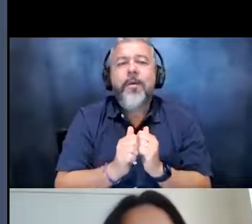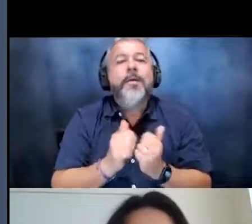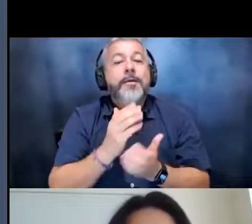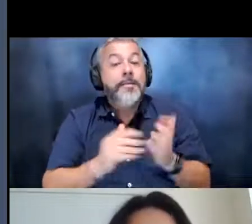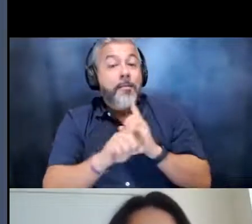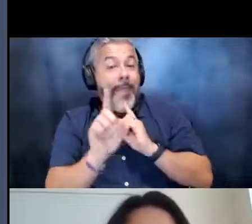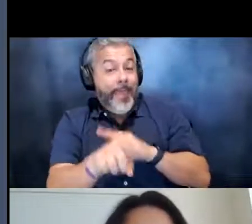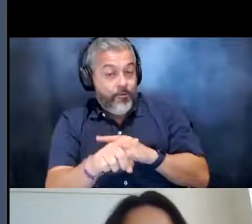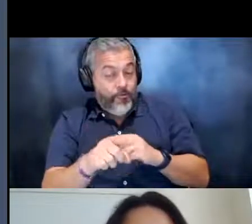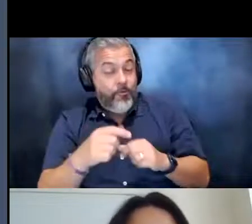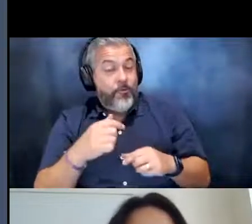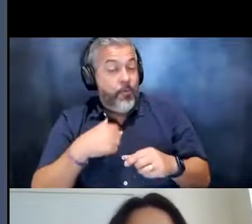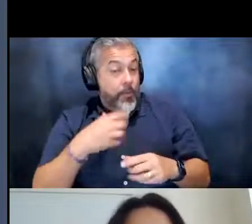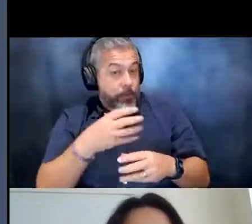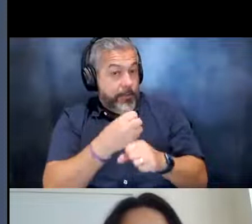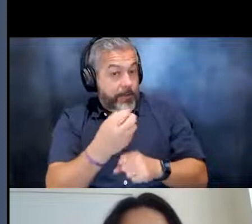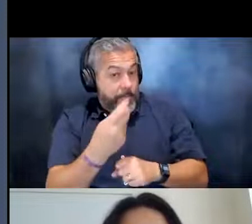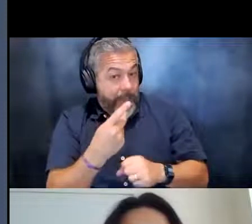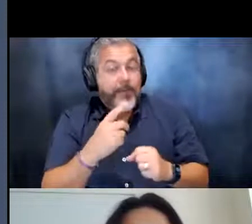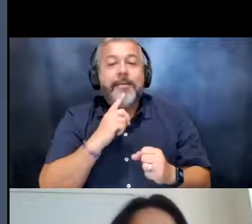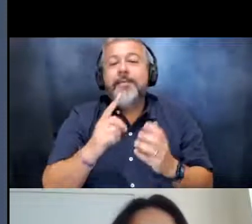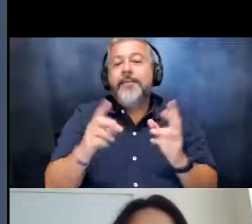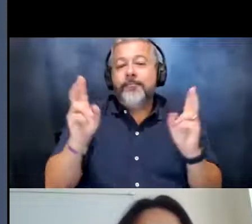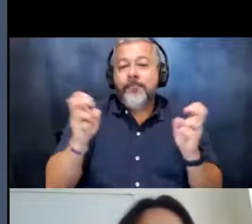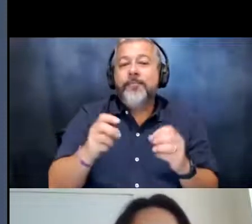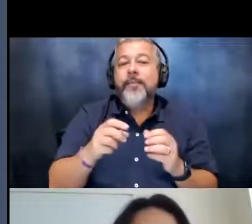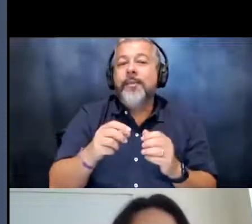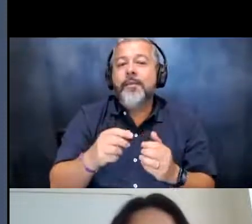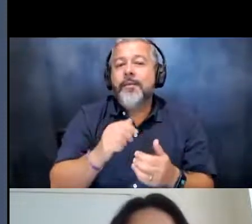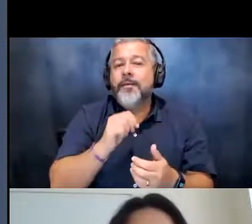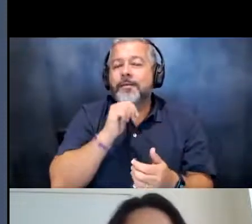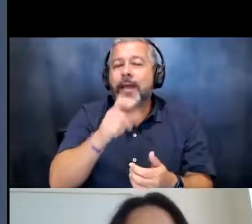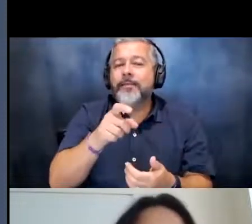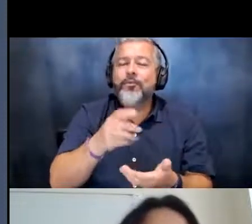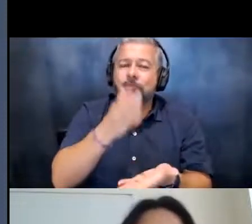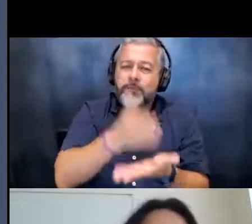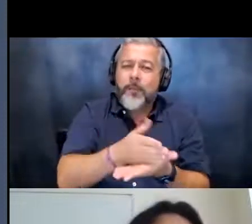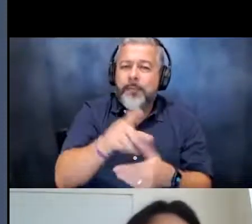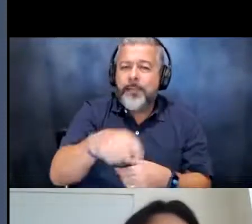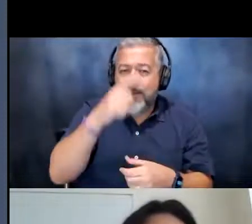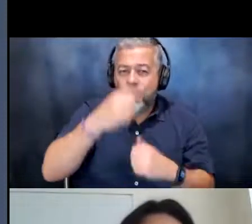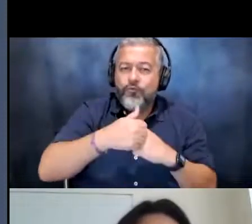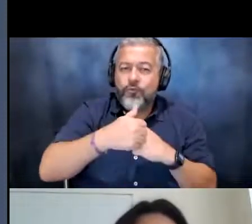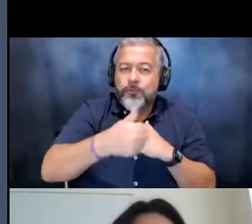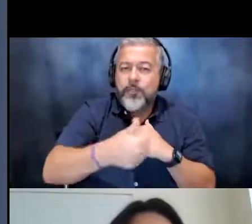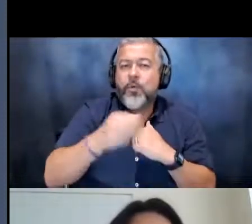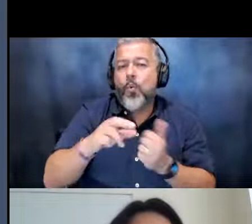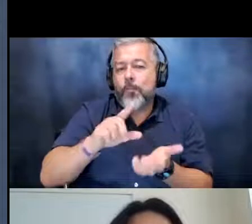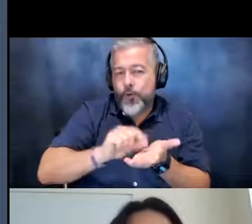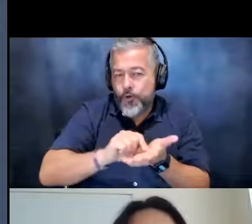from a few of you were eliminating the need for transportation or a printer, access for anyone with a